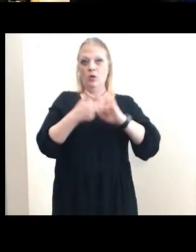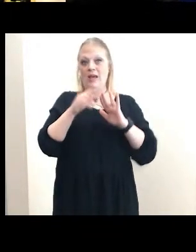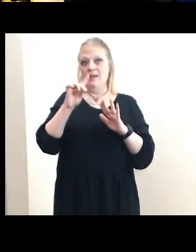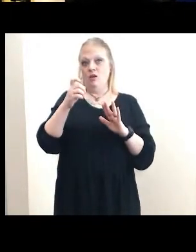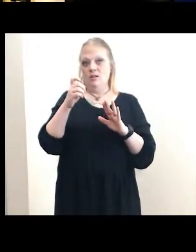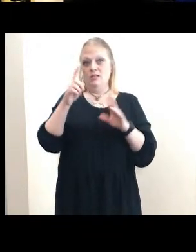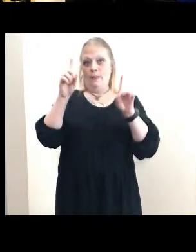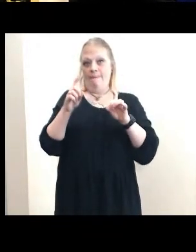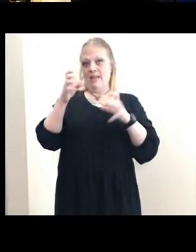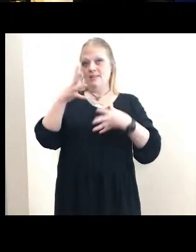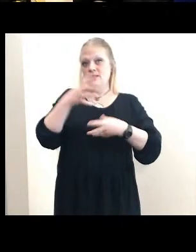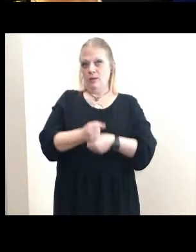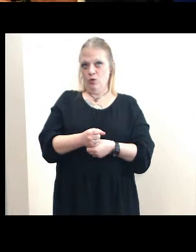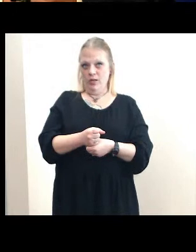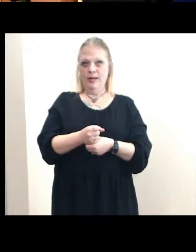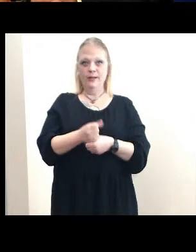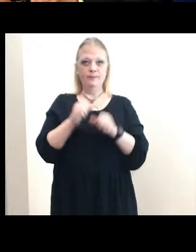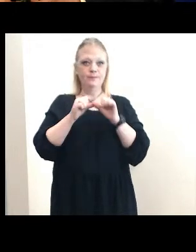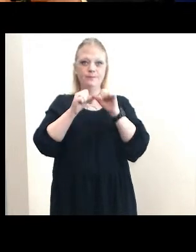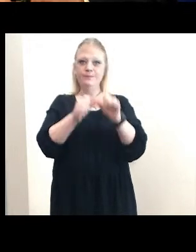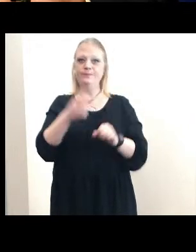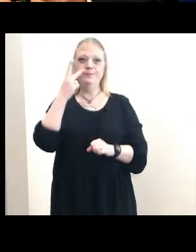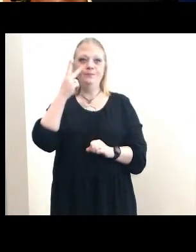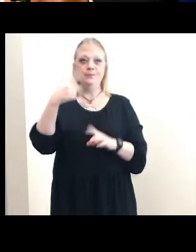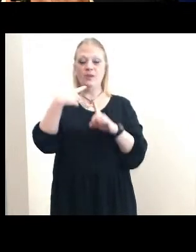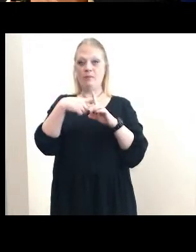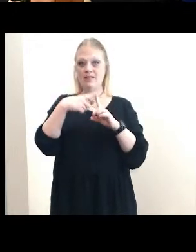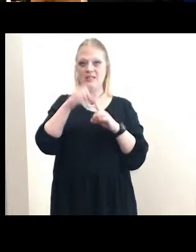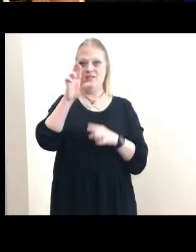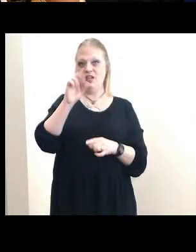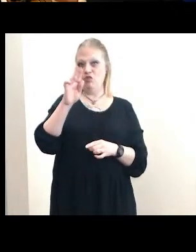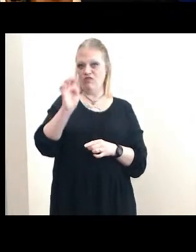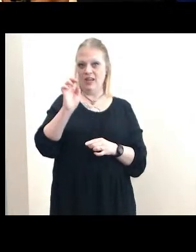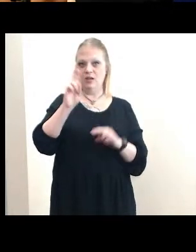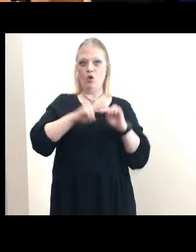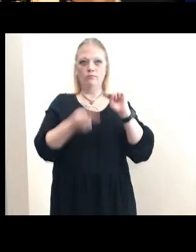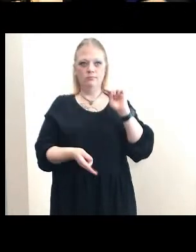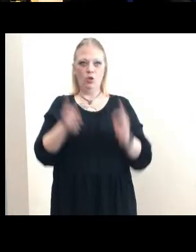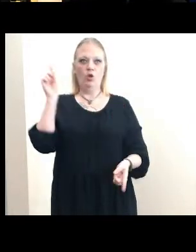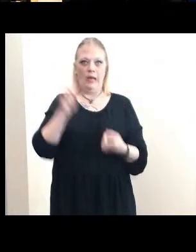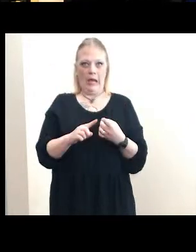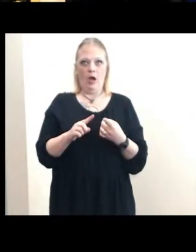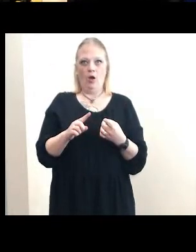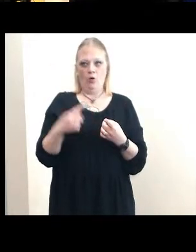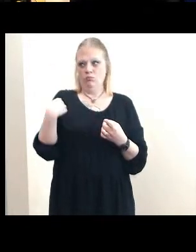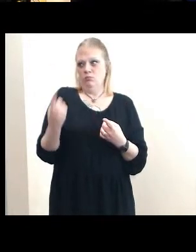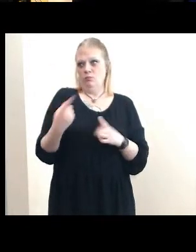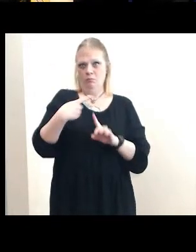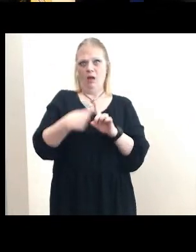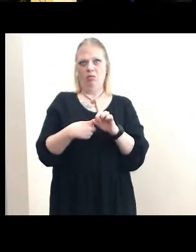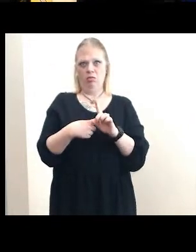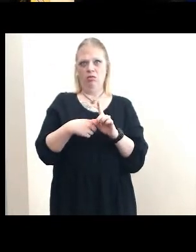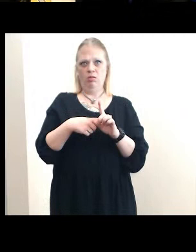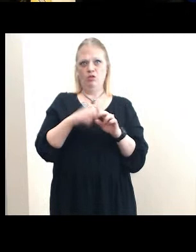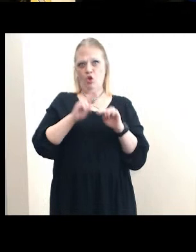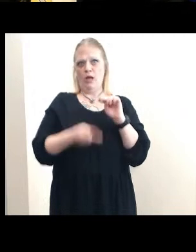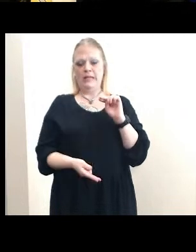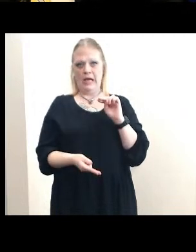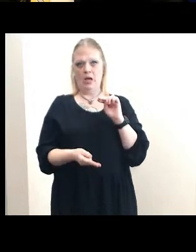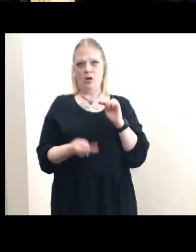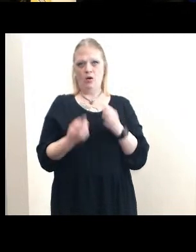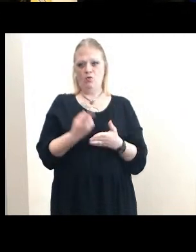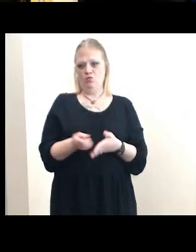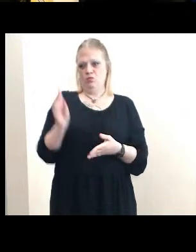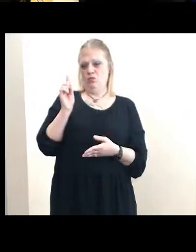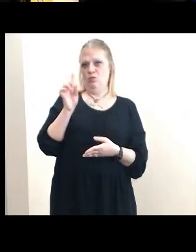testing summary. We continue to see the positivity rate go down. It has gone down for basically the last month. The prior week, which ended